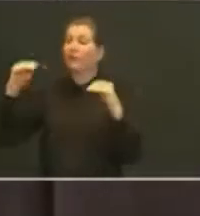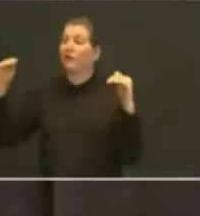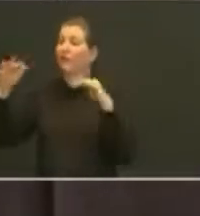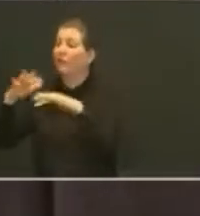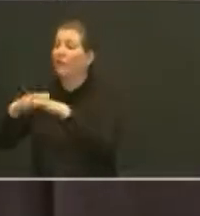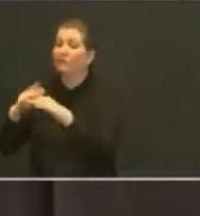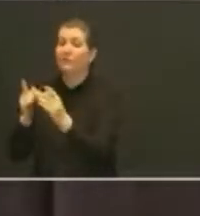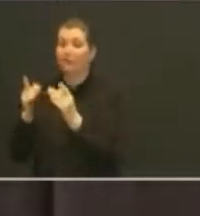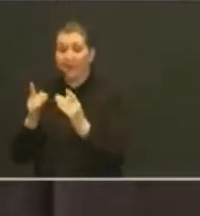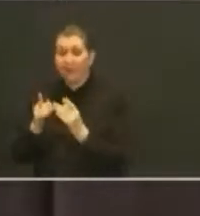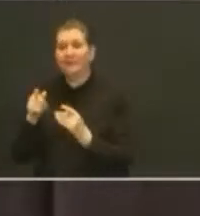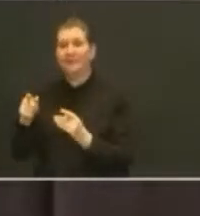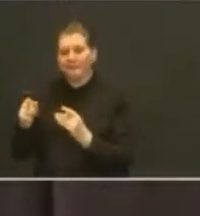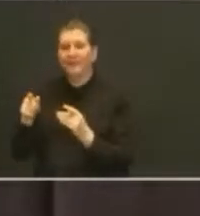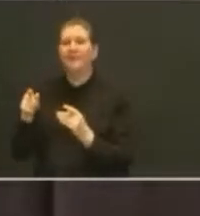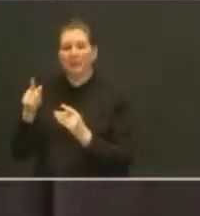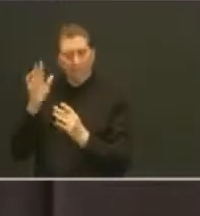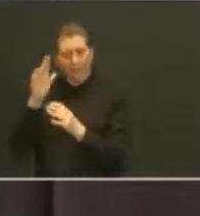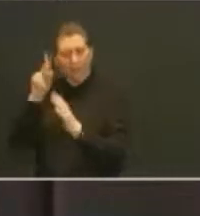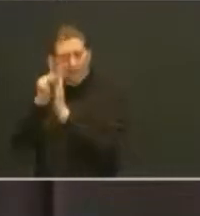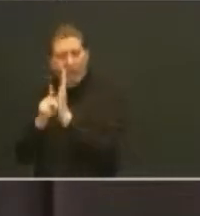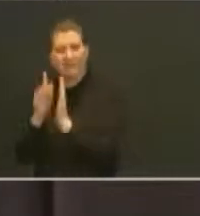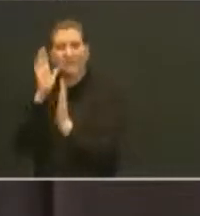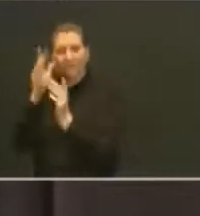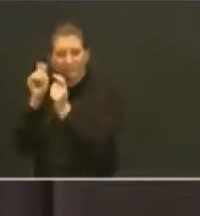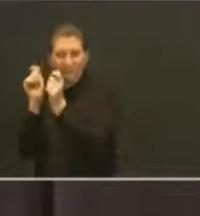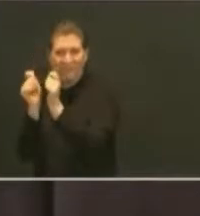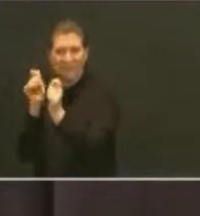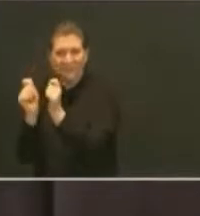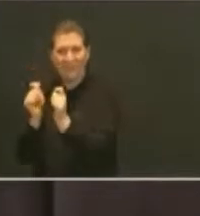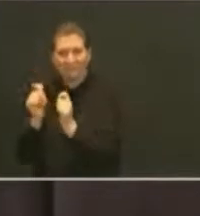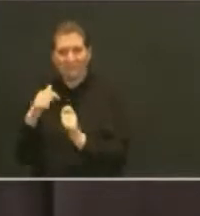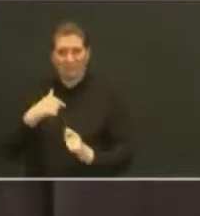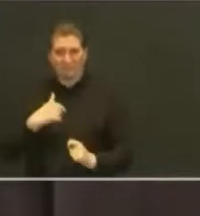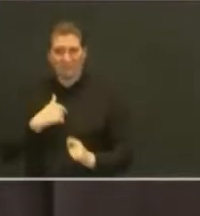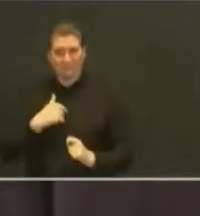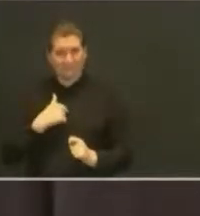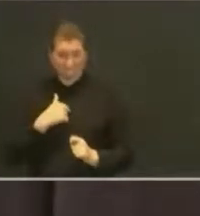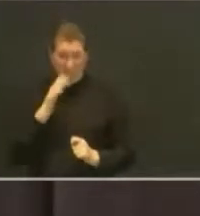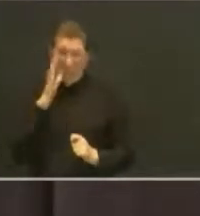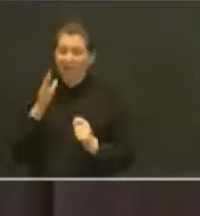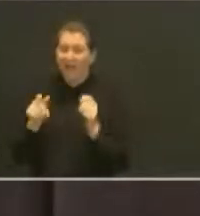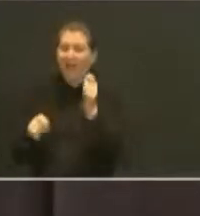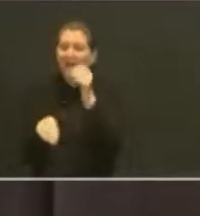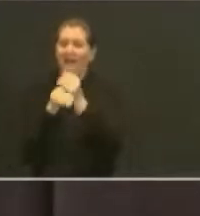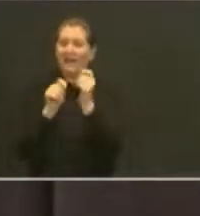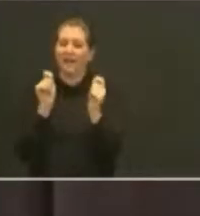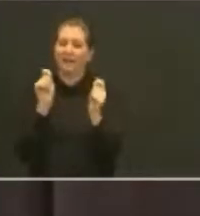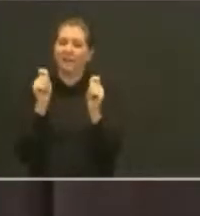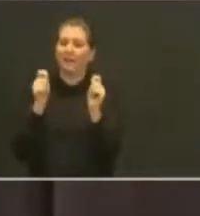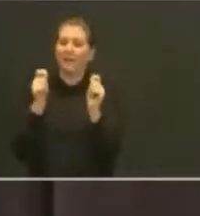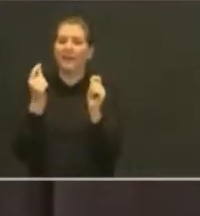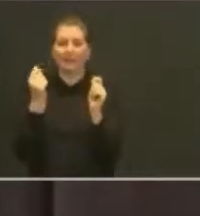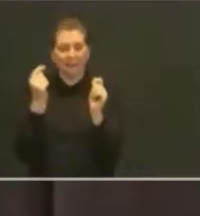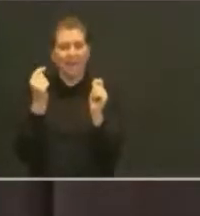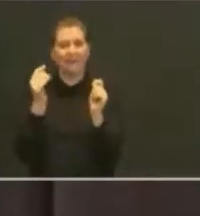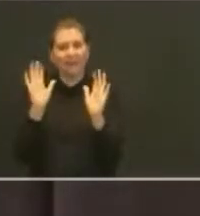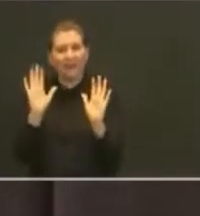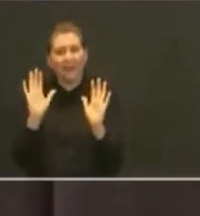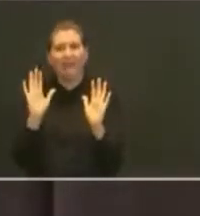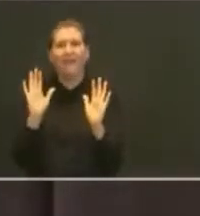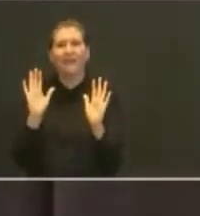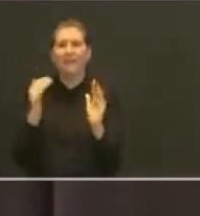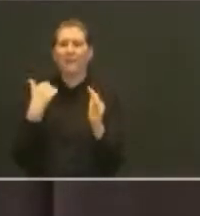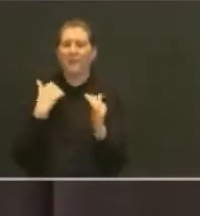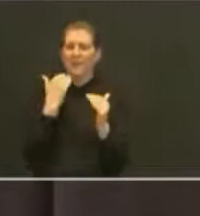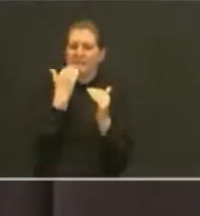Today, in continuing that, I am very pleased to be able to announce some updates to restrictions that have been